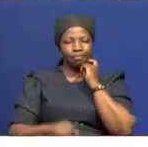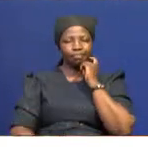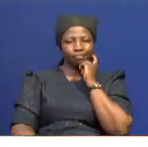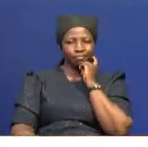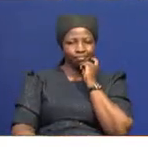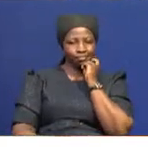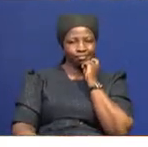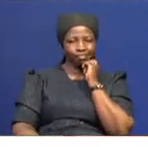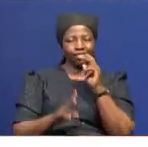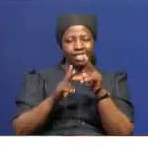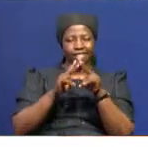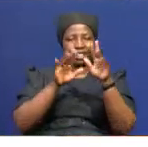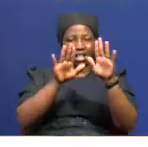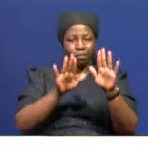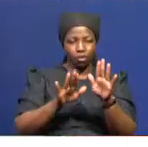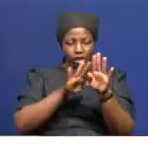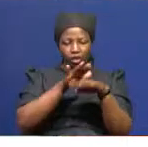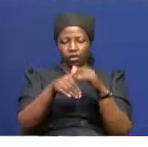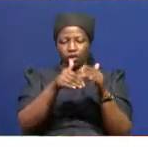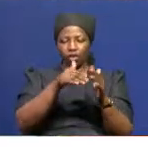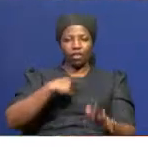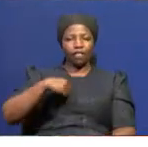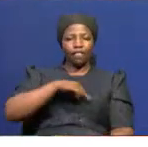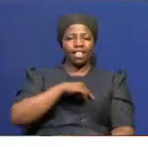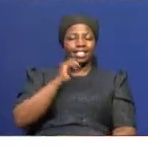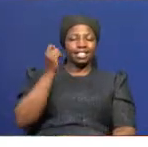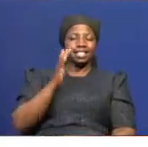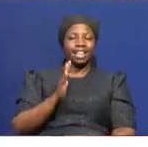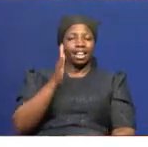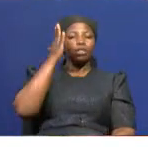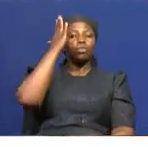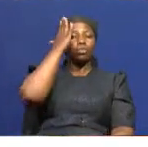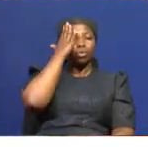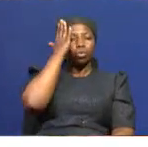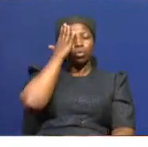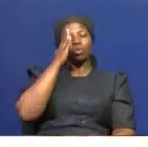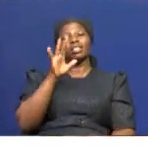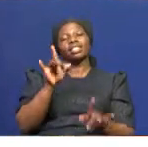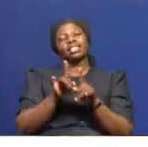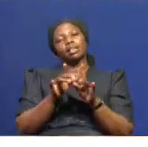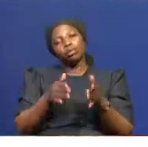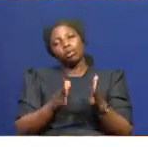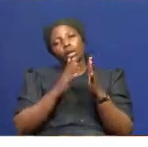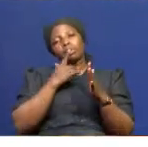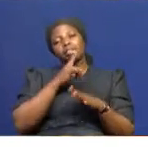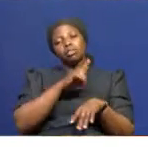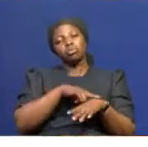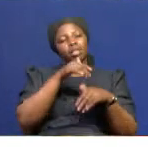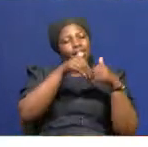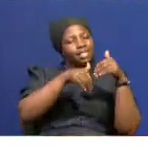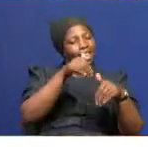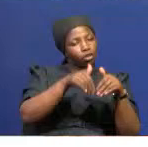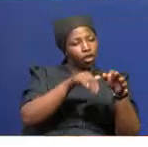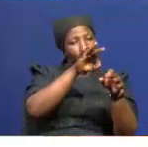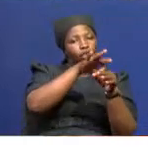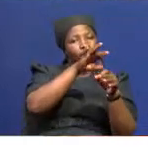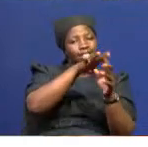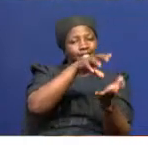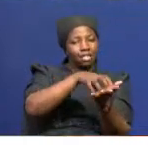It's important for all of us to know as Kenyans that just the way we say in elections, the polling station is